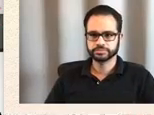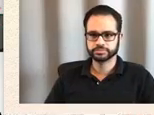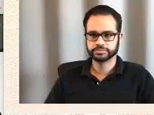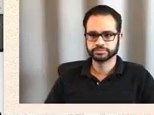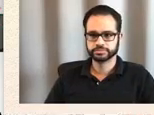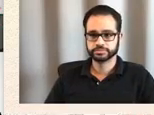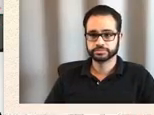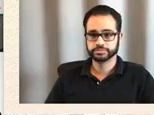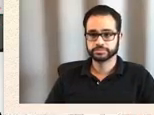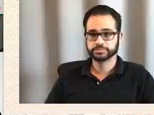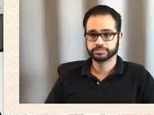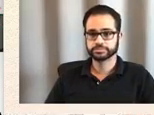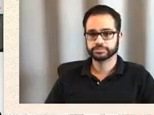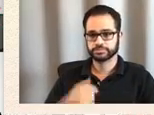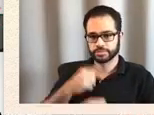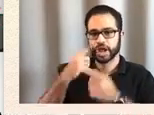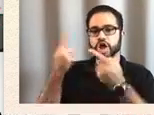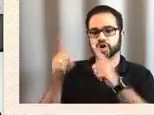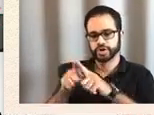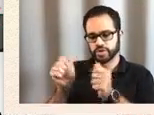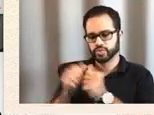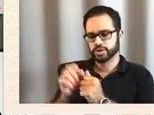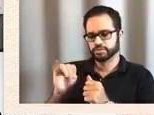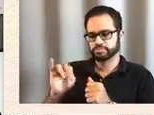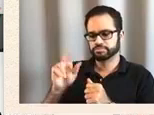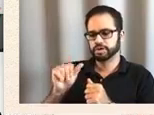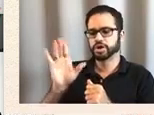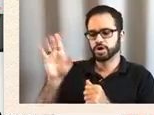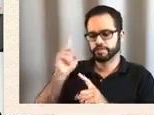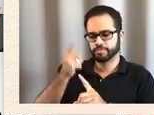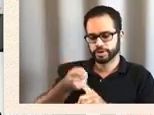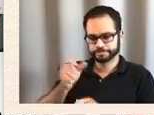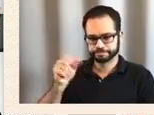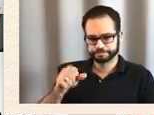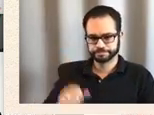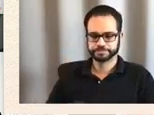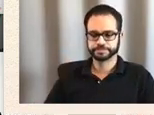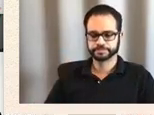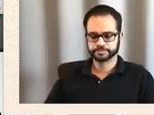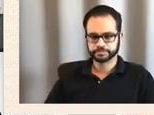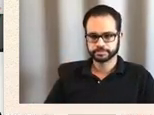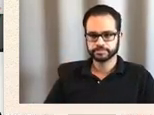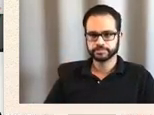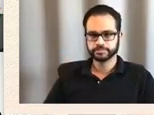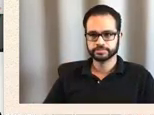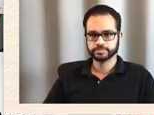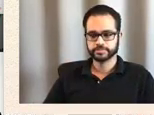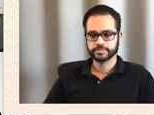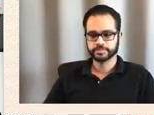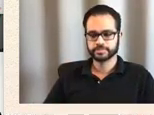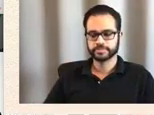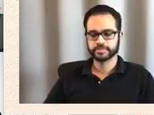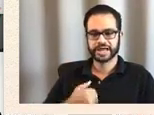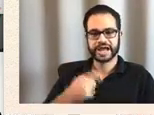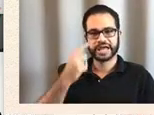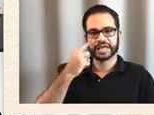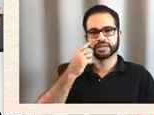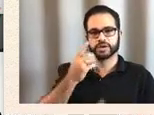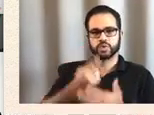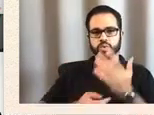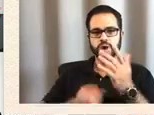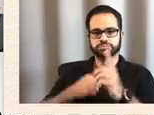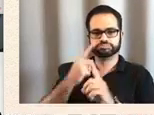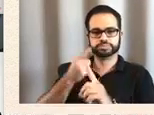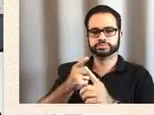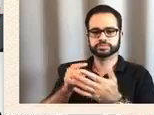I agree with Mira's point on that. So I think what stood out to me was college,